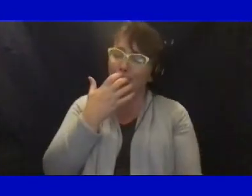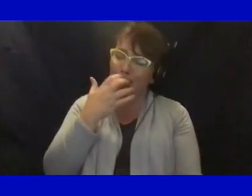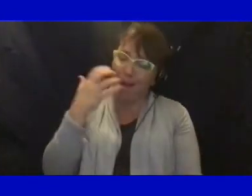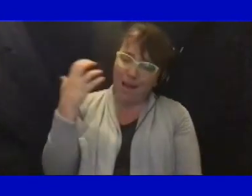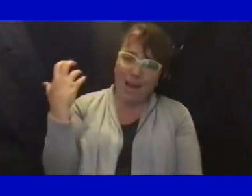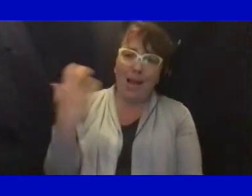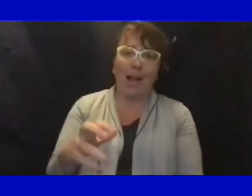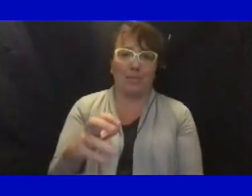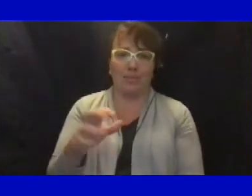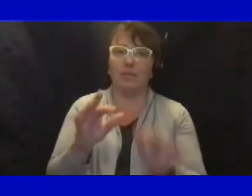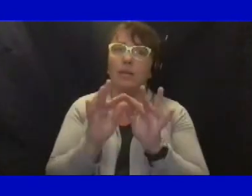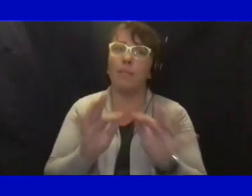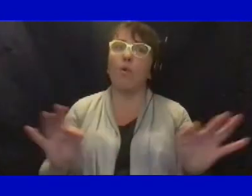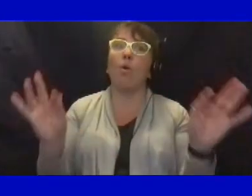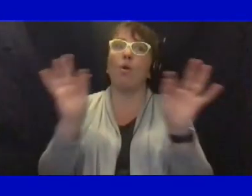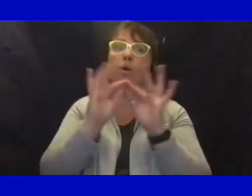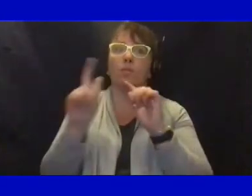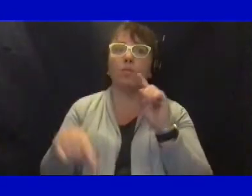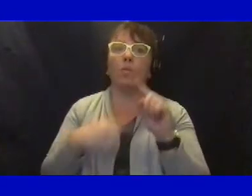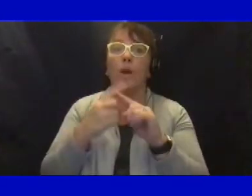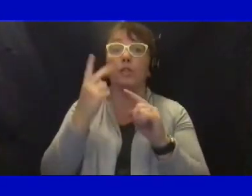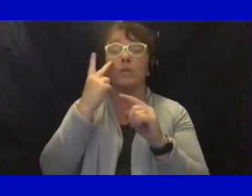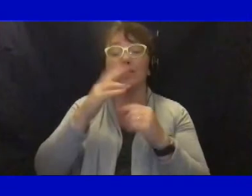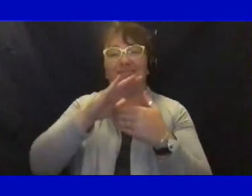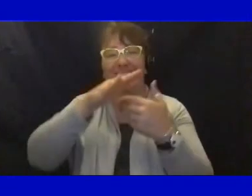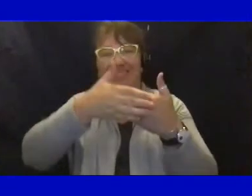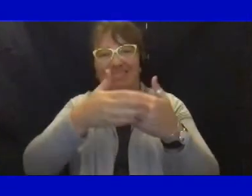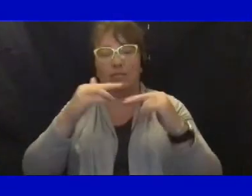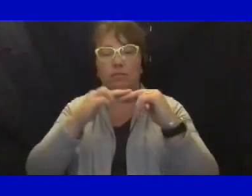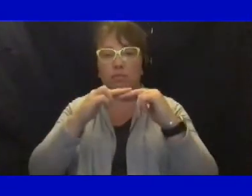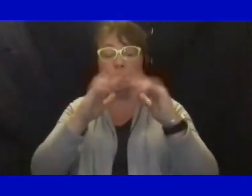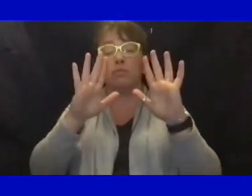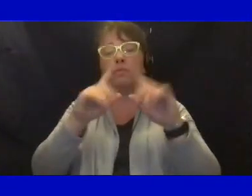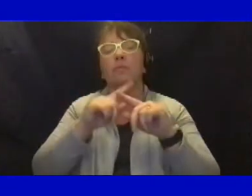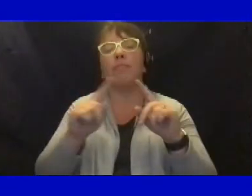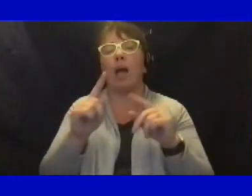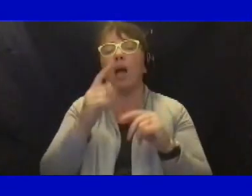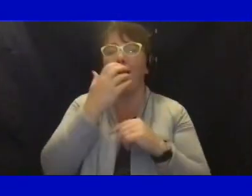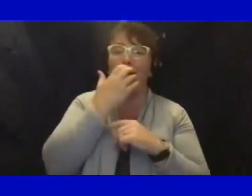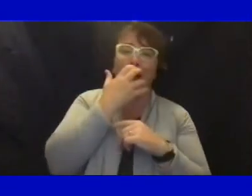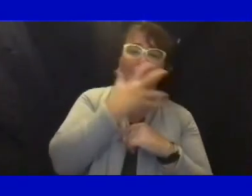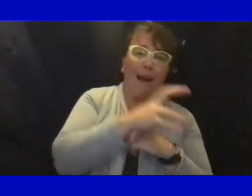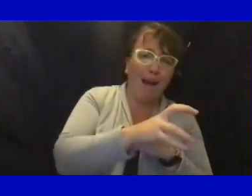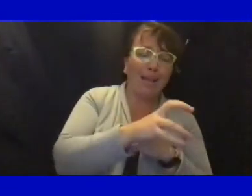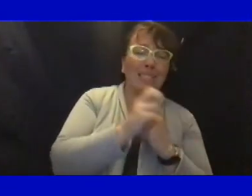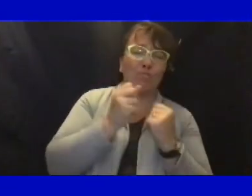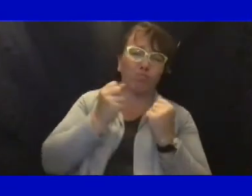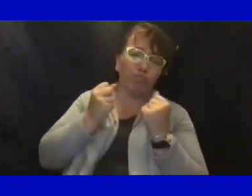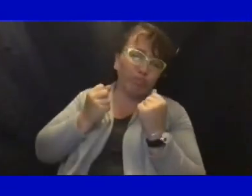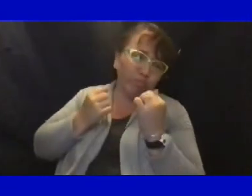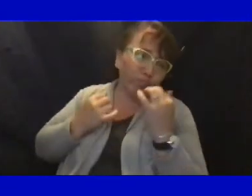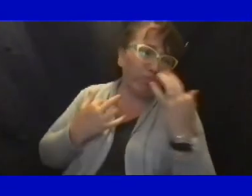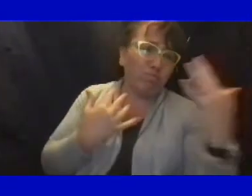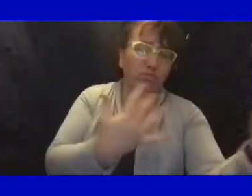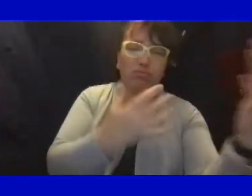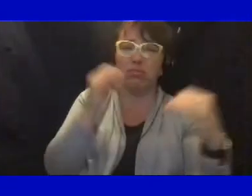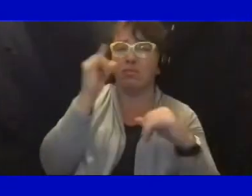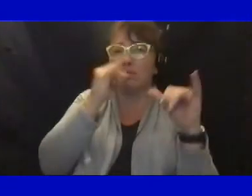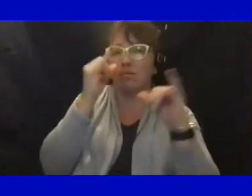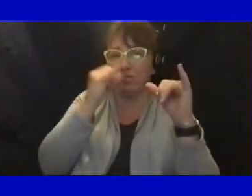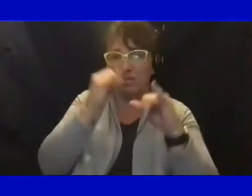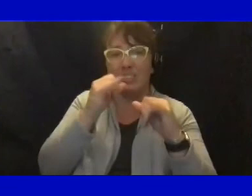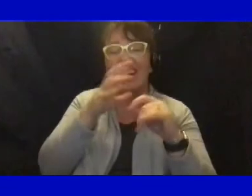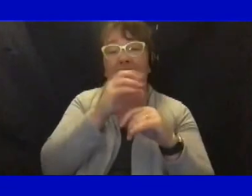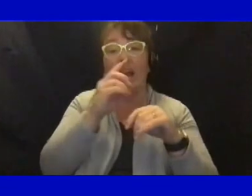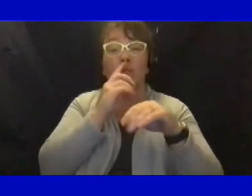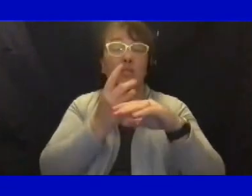when you see the maps that I show next. But the fires burned hot, they burned hard, and they burned on very steep, rugged terrain